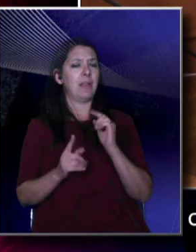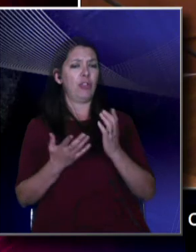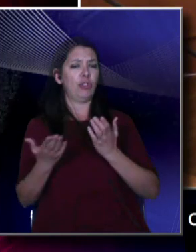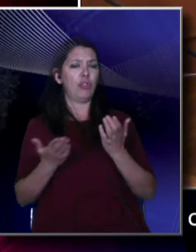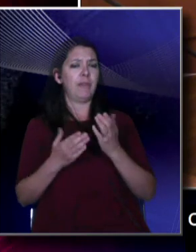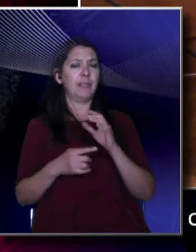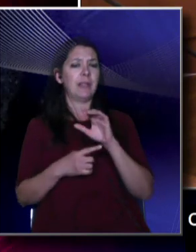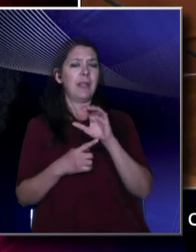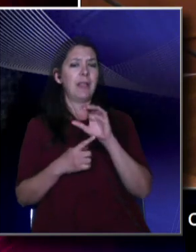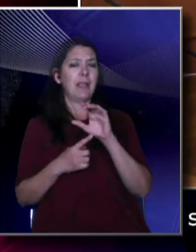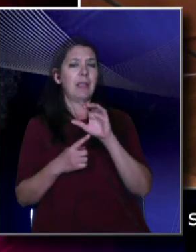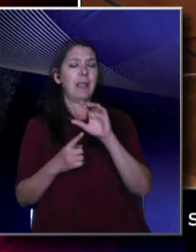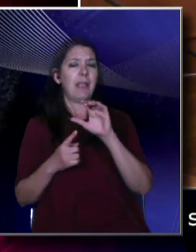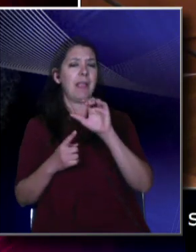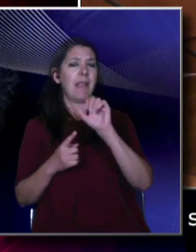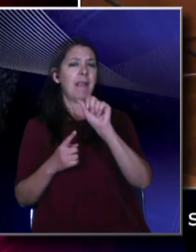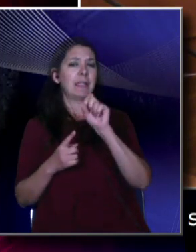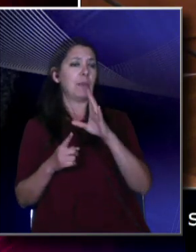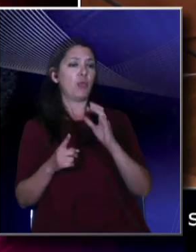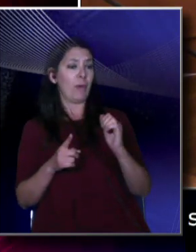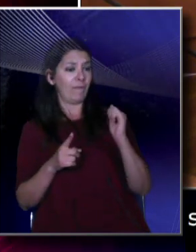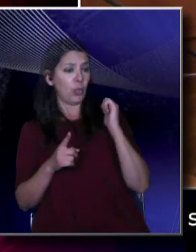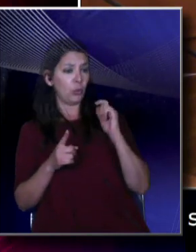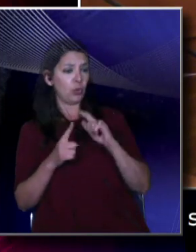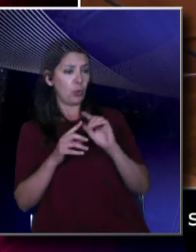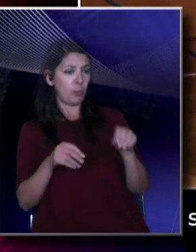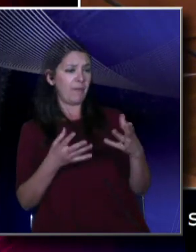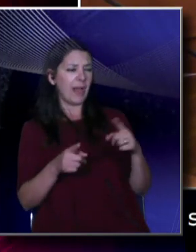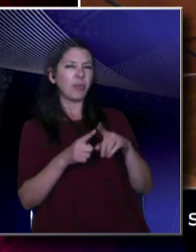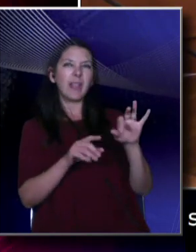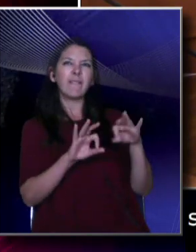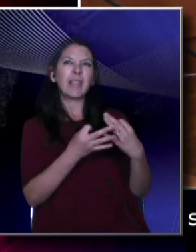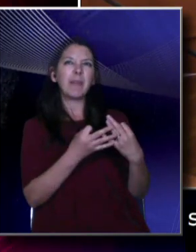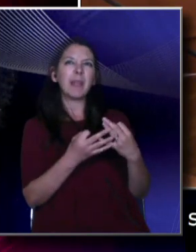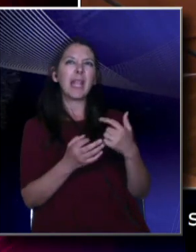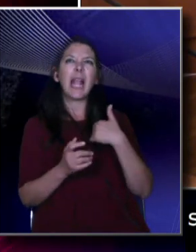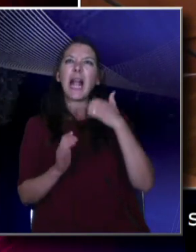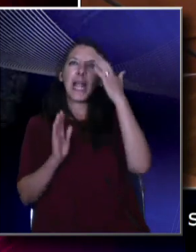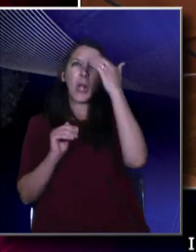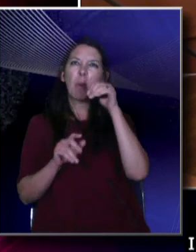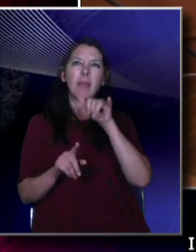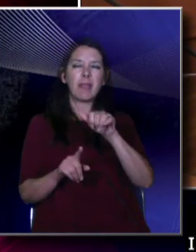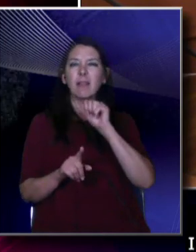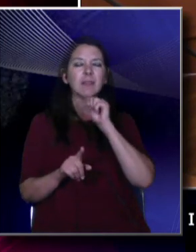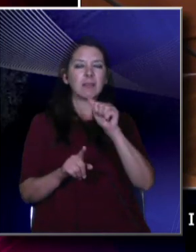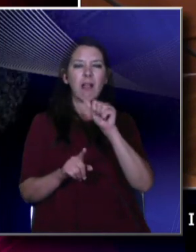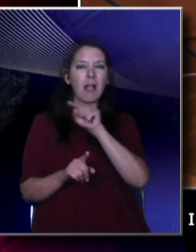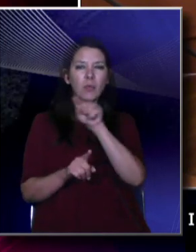ASBA is refusing to provide to this family, which I really hope it's not.